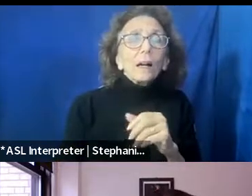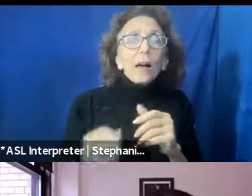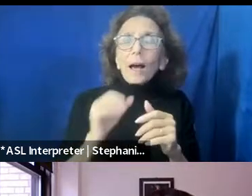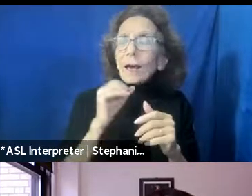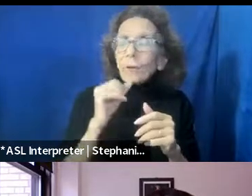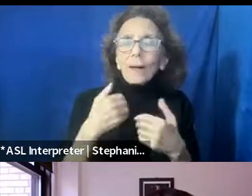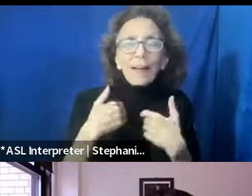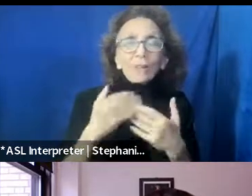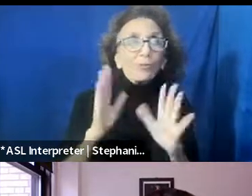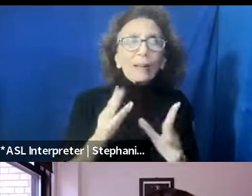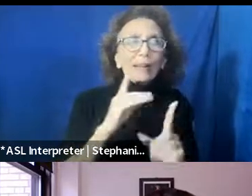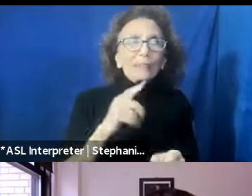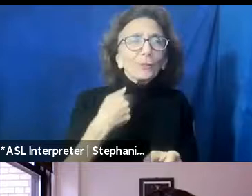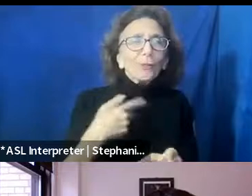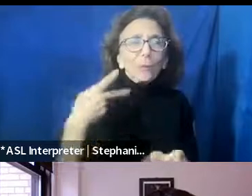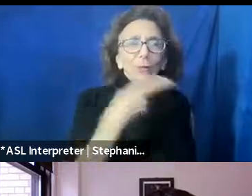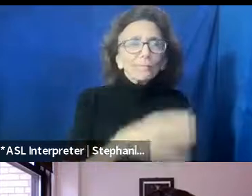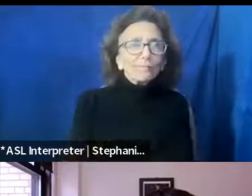stop talking.